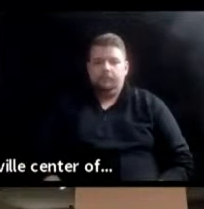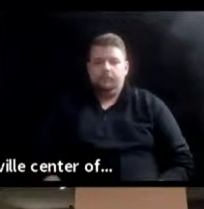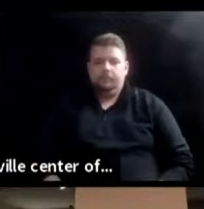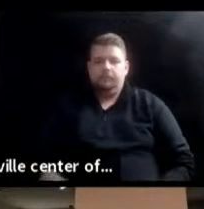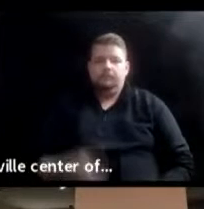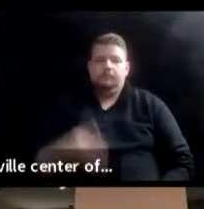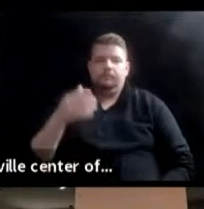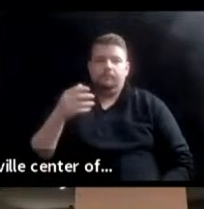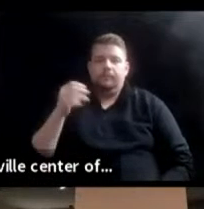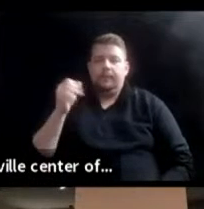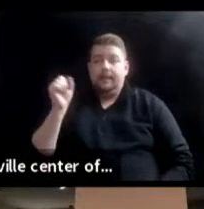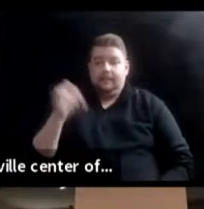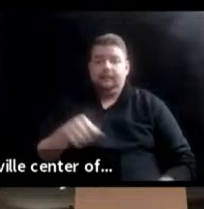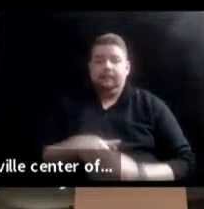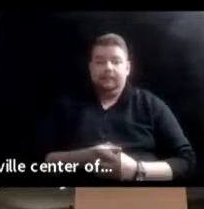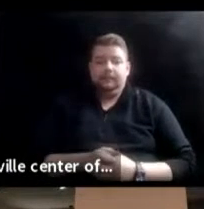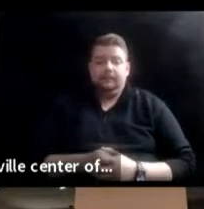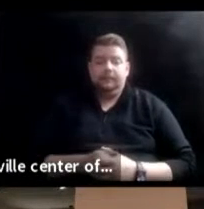Yes,